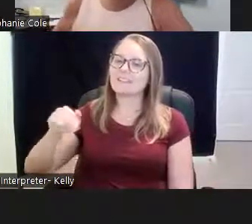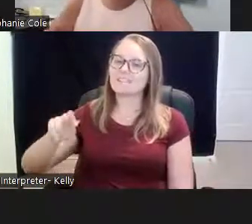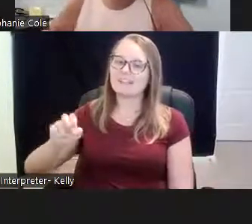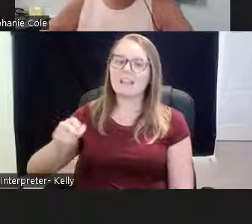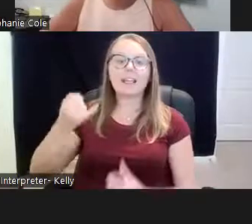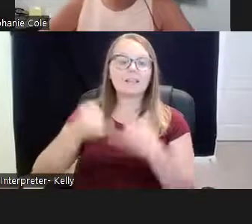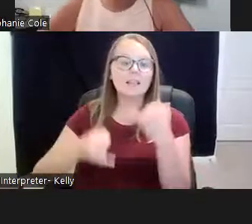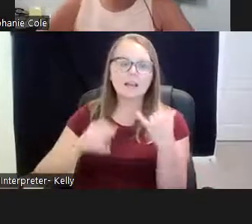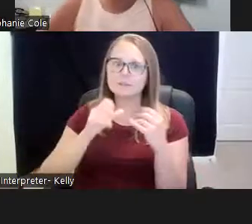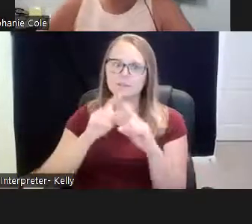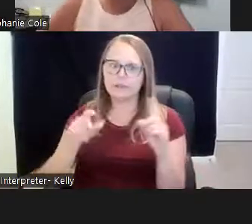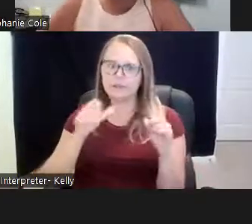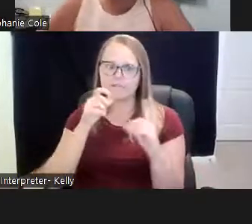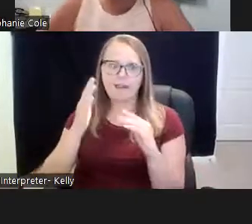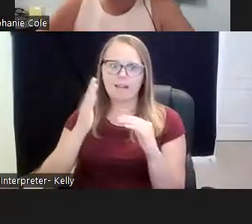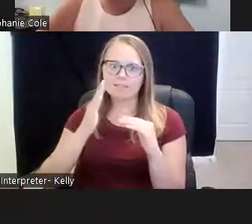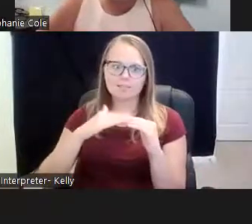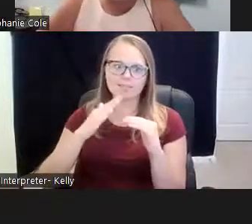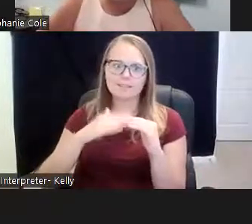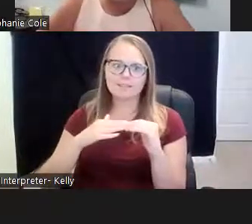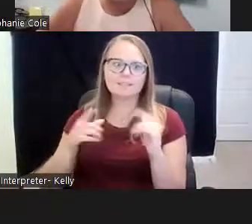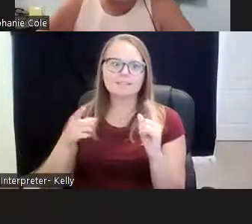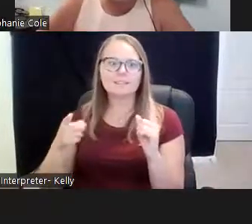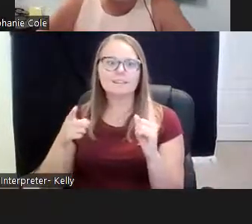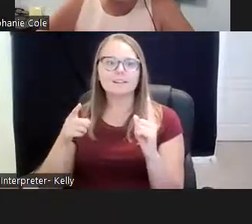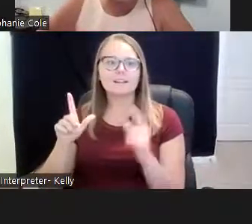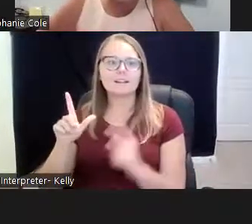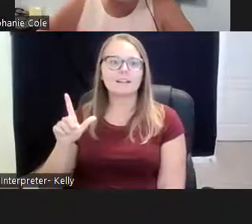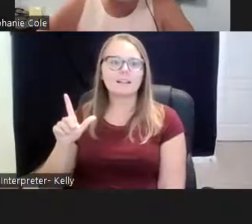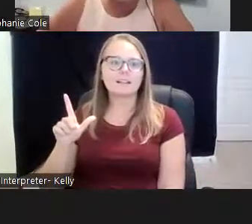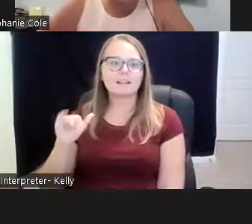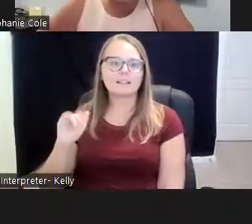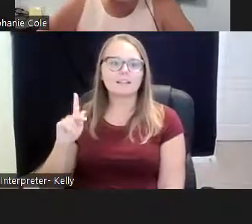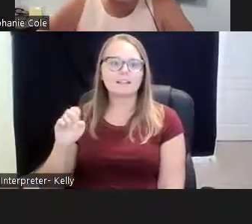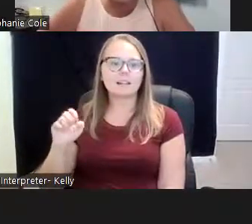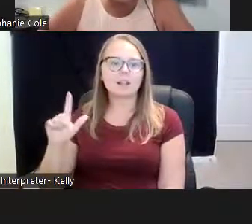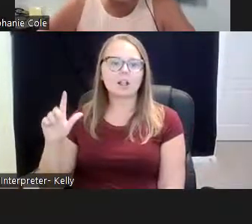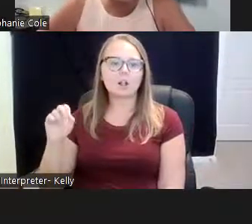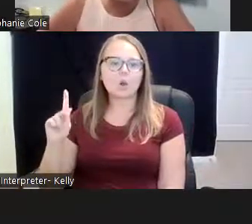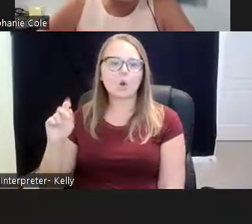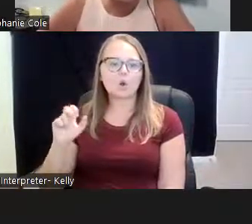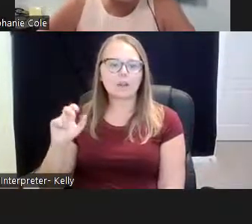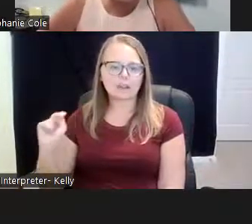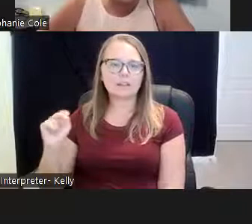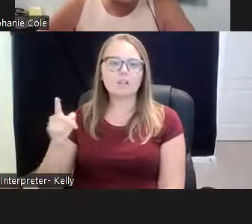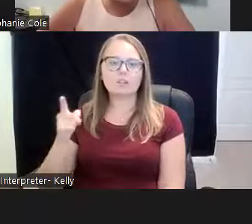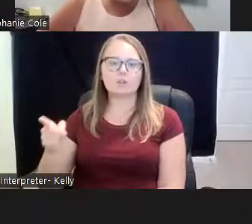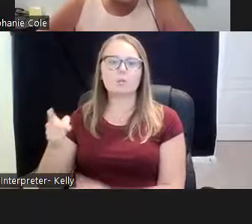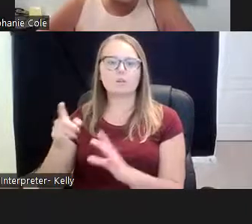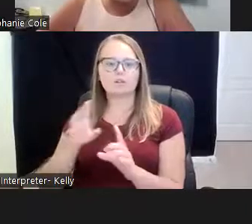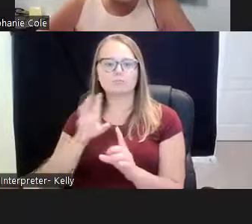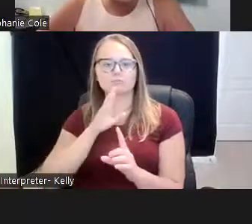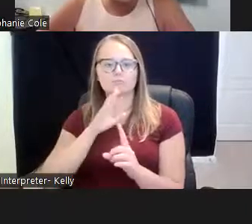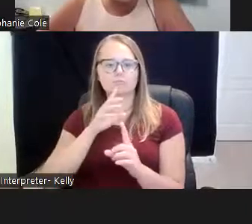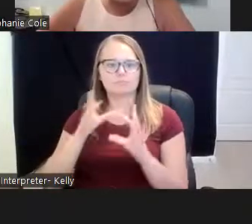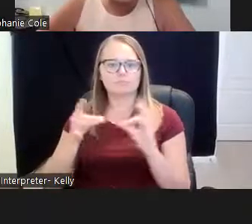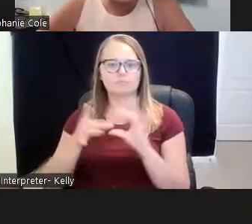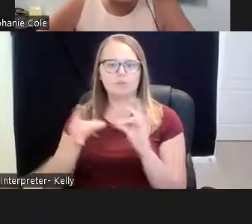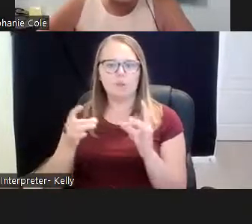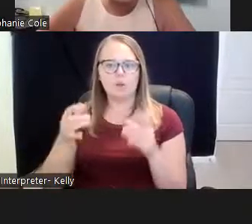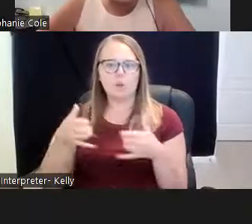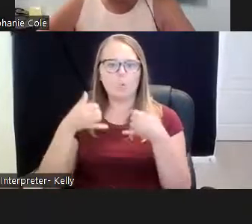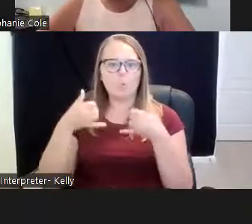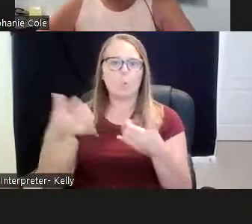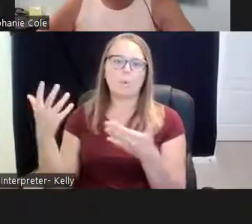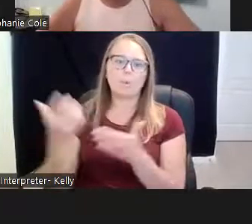but definitely not least, Lika Loken from Opening Minds Through Arts, who's going to tell us about that award-winning program